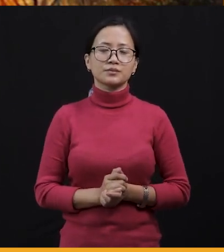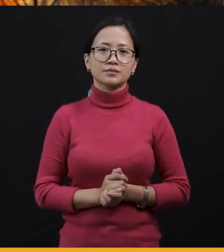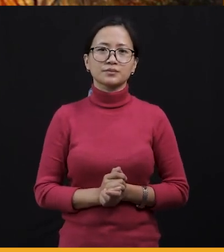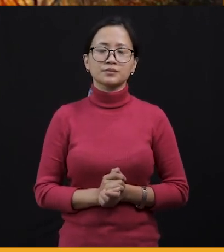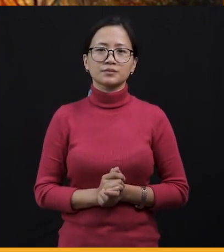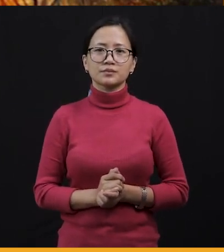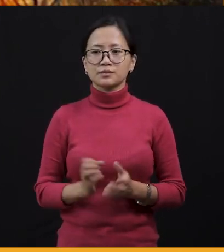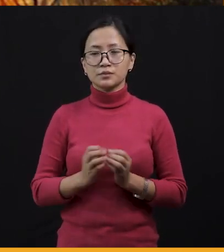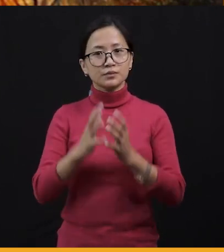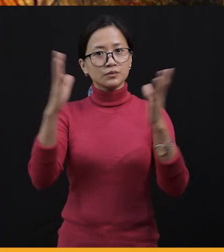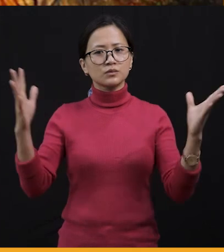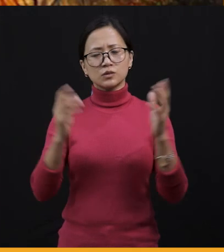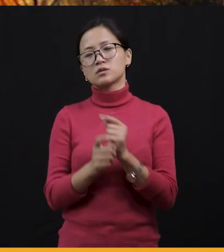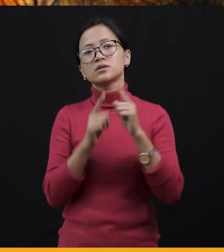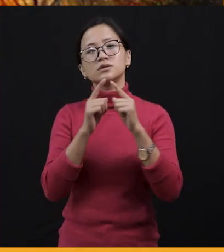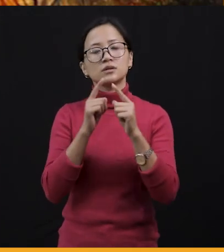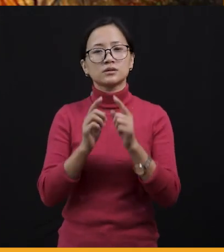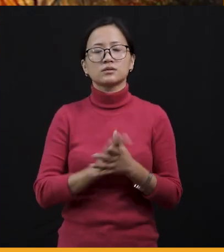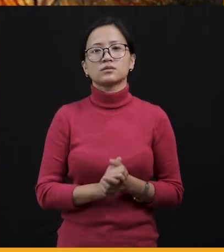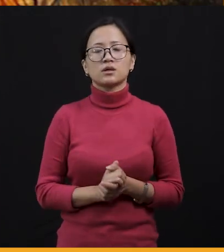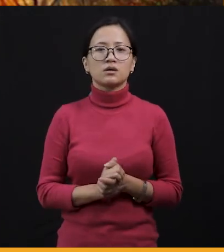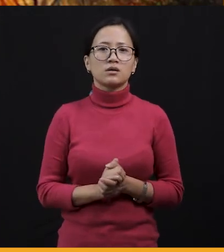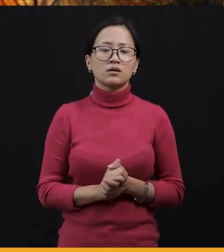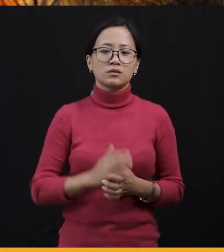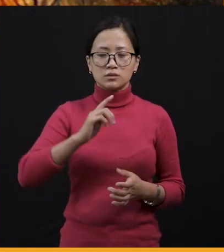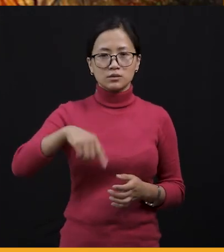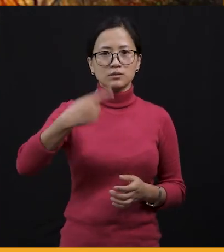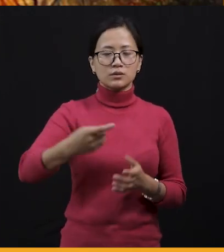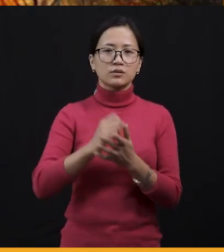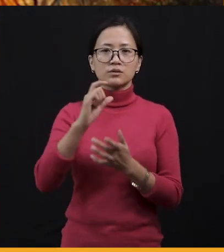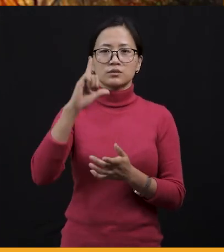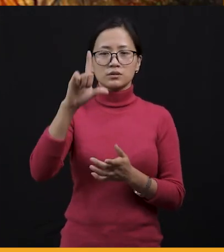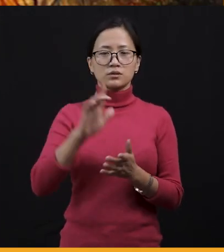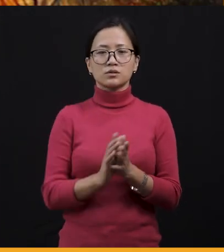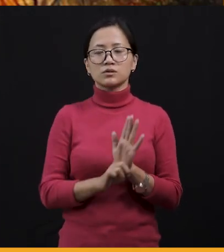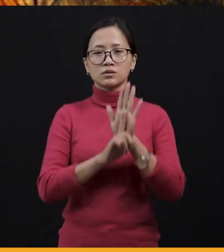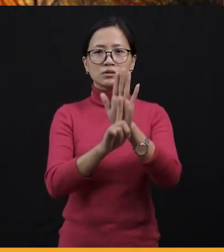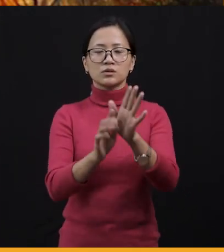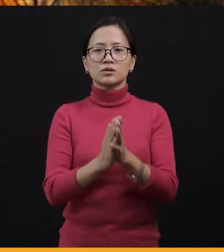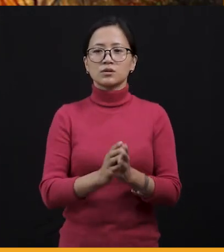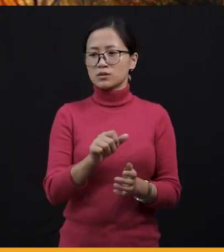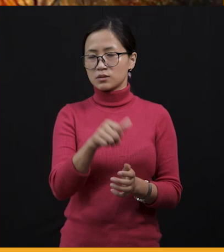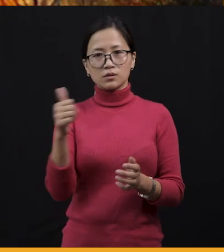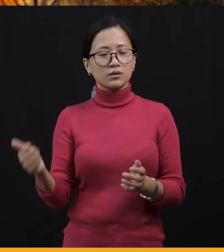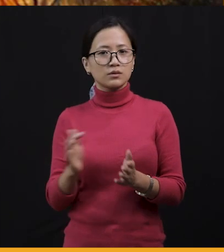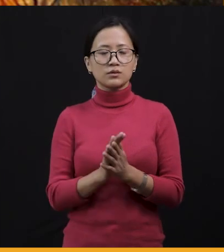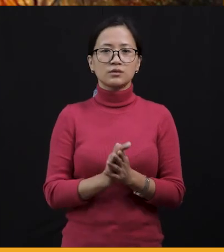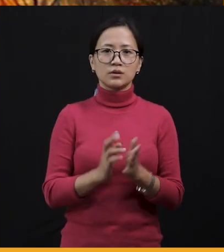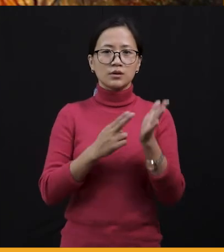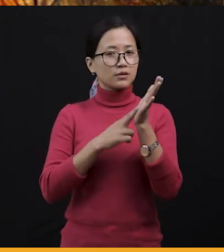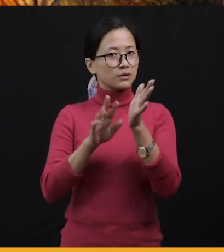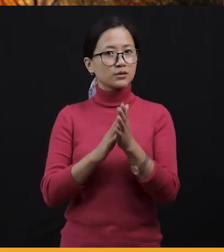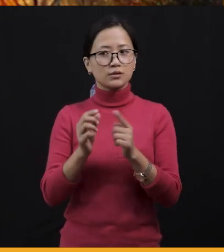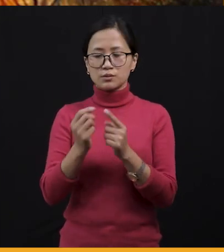Ranthambore. We have more to discuss. Okay? In the next class, I'll show you another national park, a very